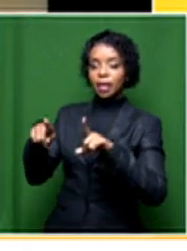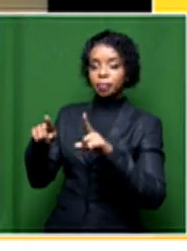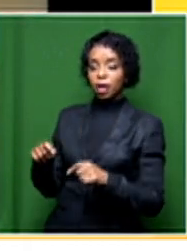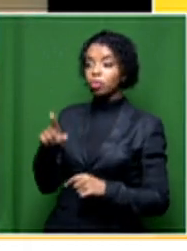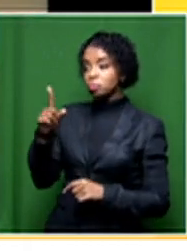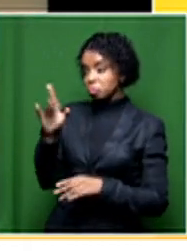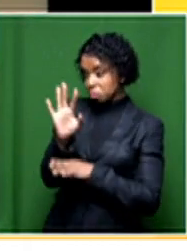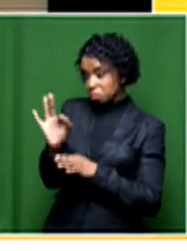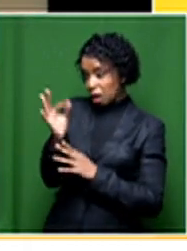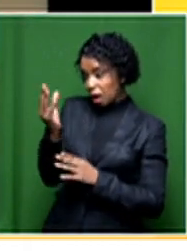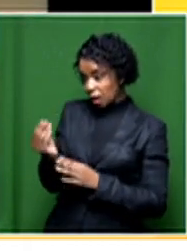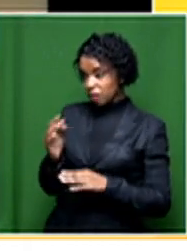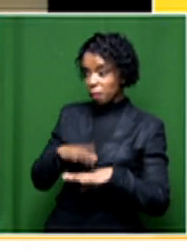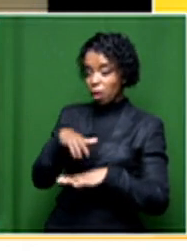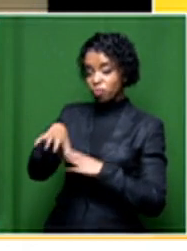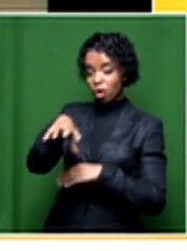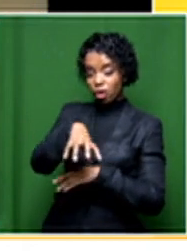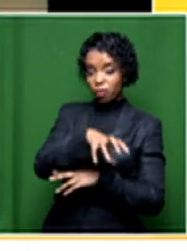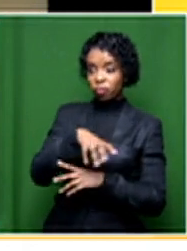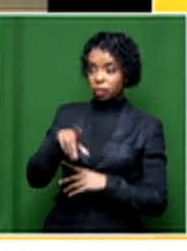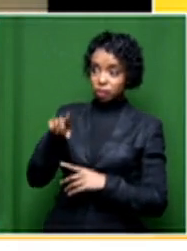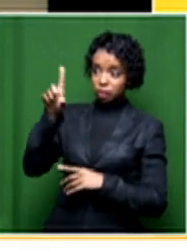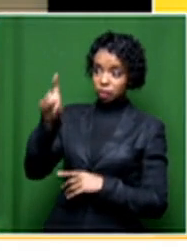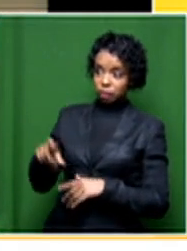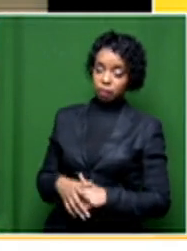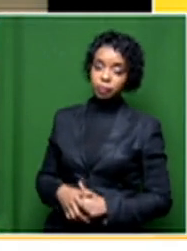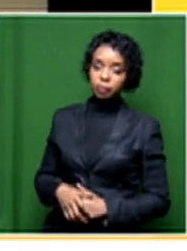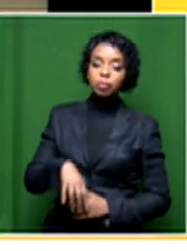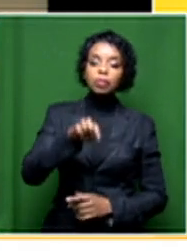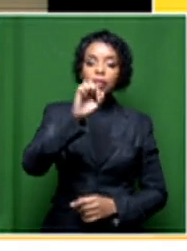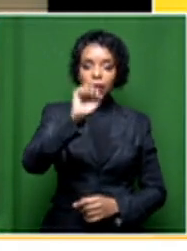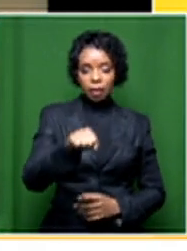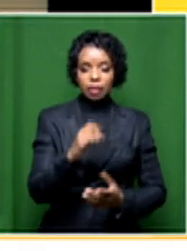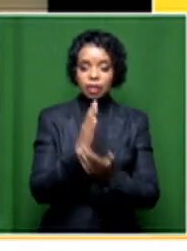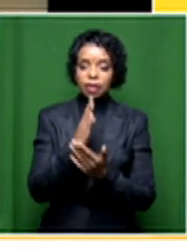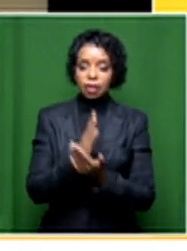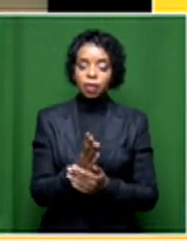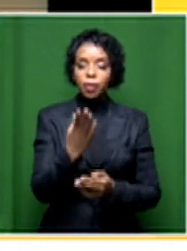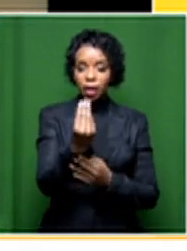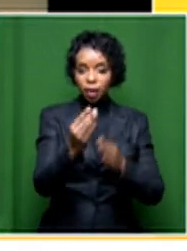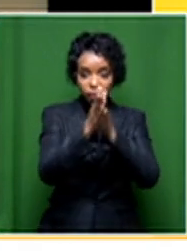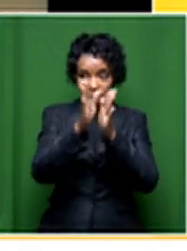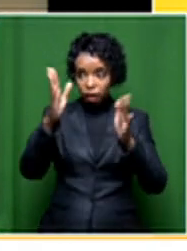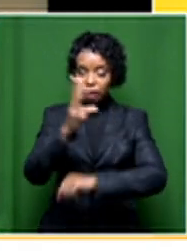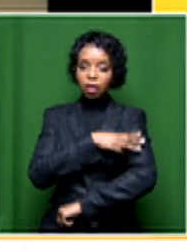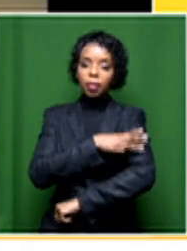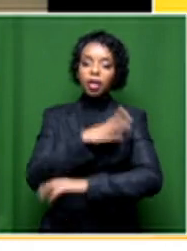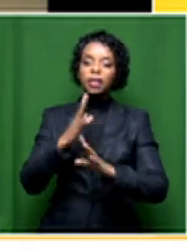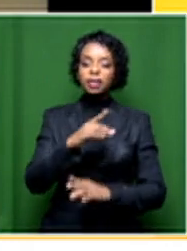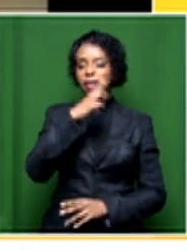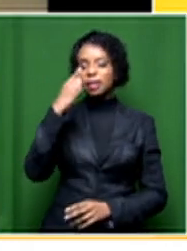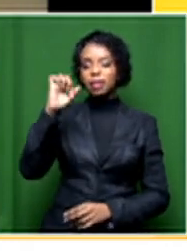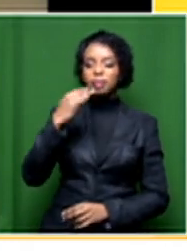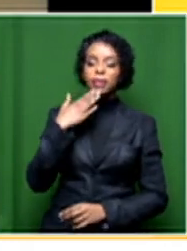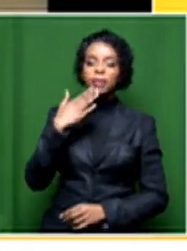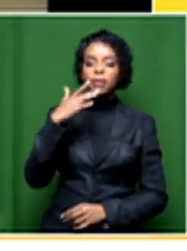the rest of the country? Yes, absolutely. We have a general manager. Her name is Lynn. She's working very hard